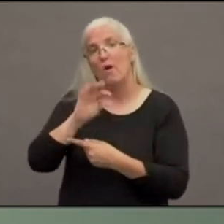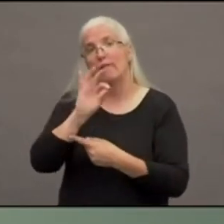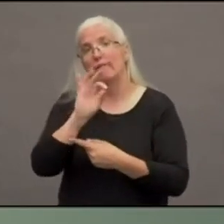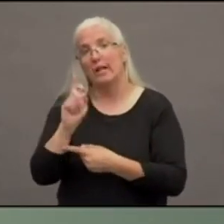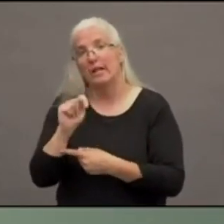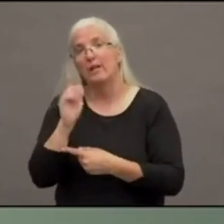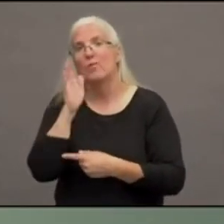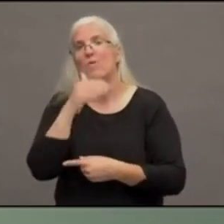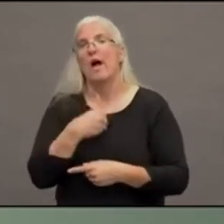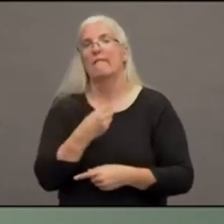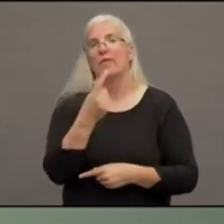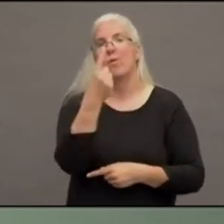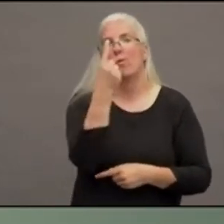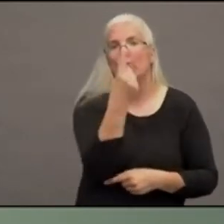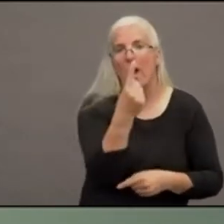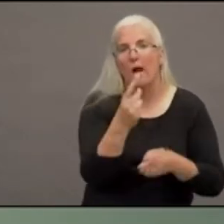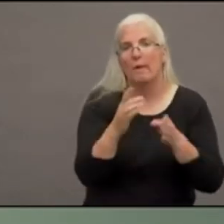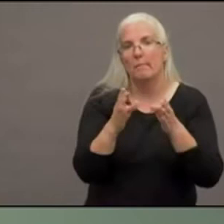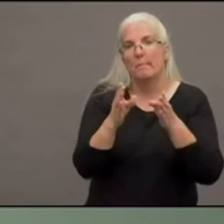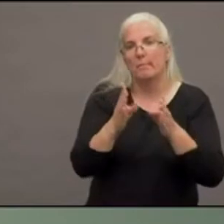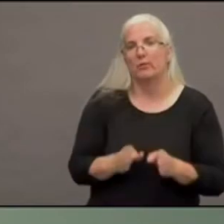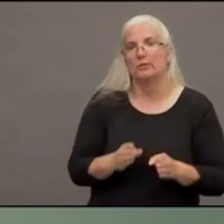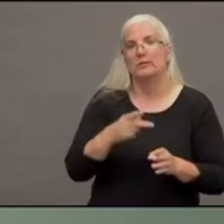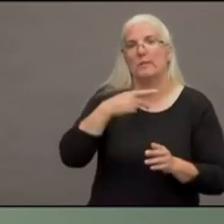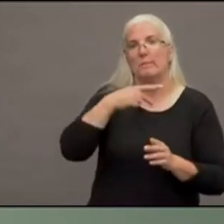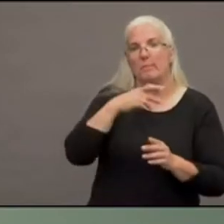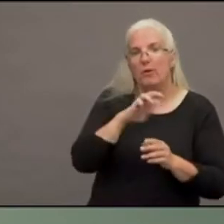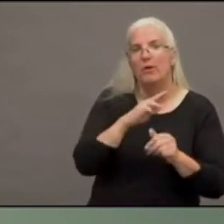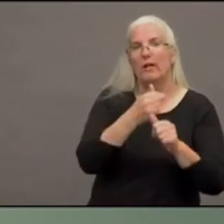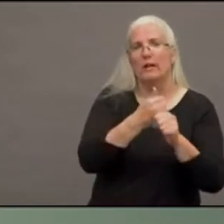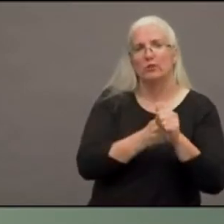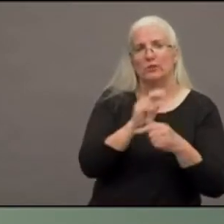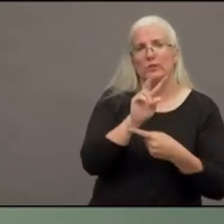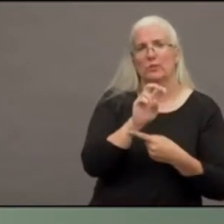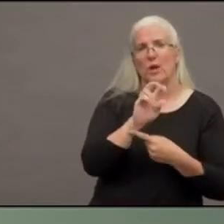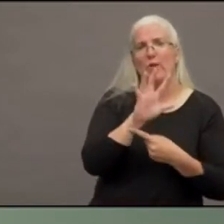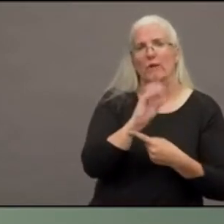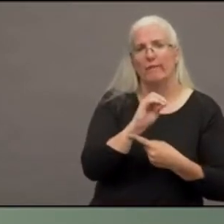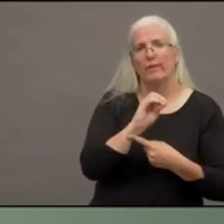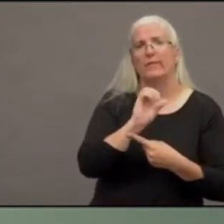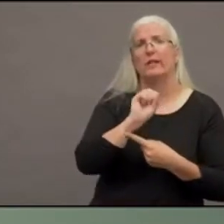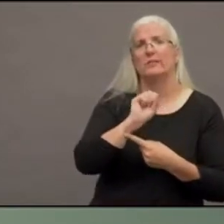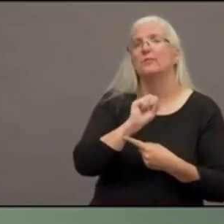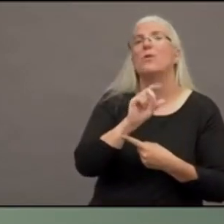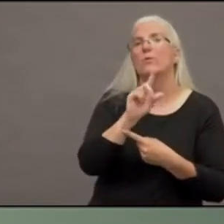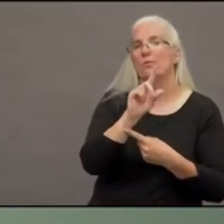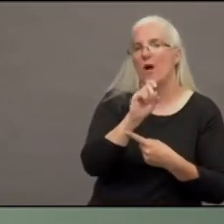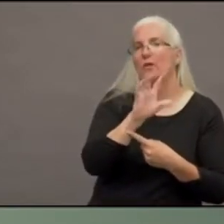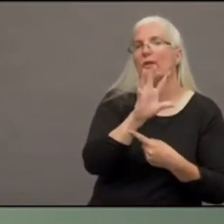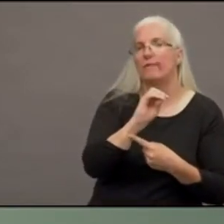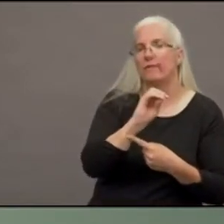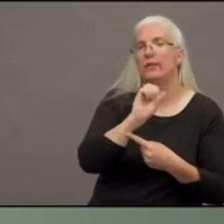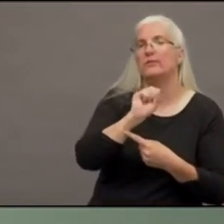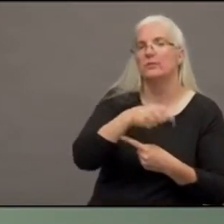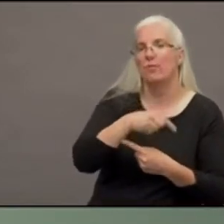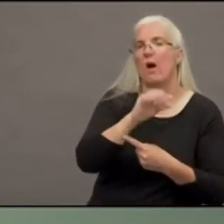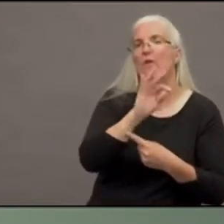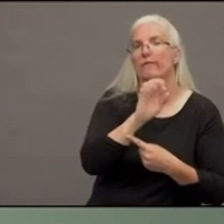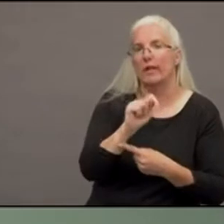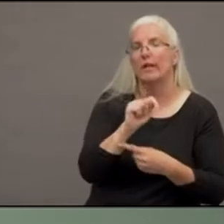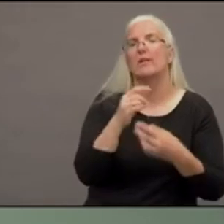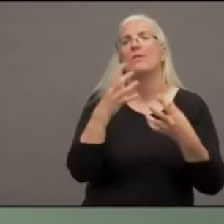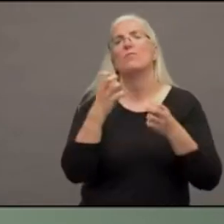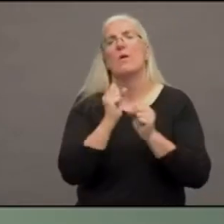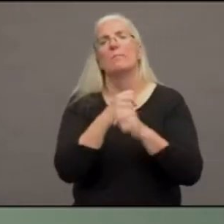per 150 square feet of space open to the public. Again, that's to ensure that there actually is the ability